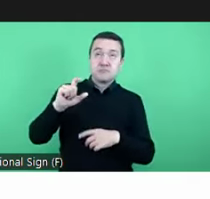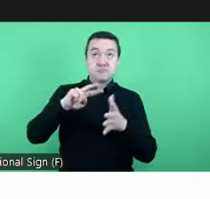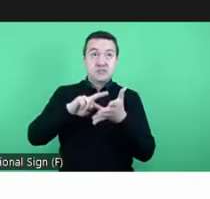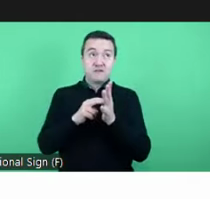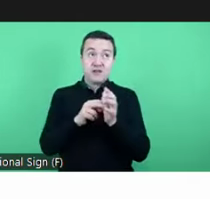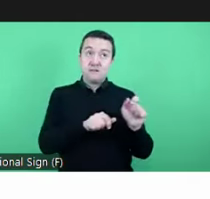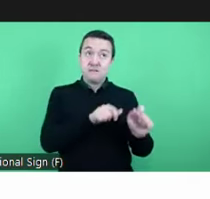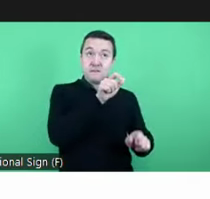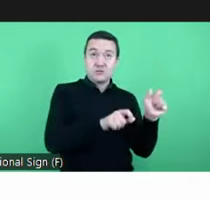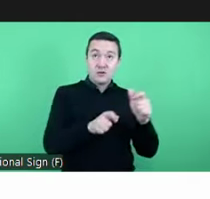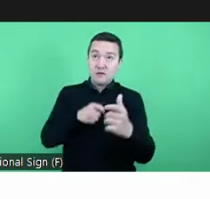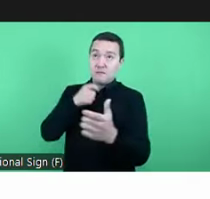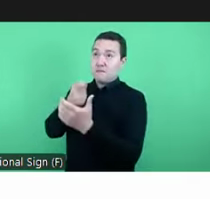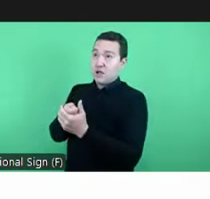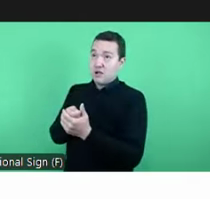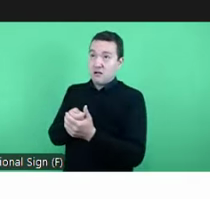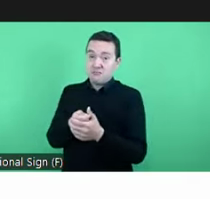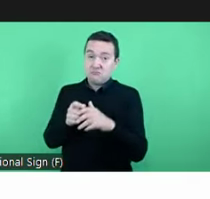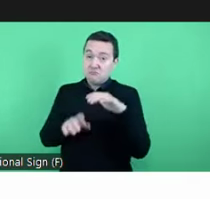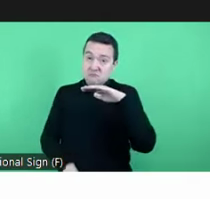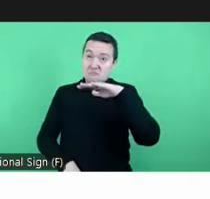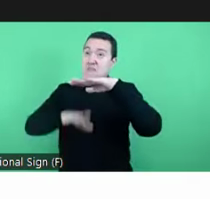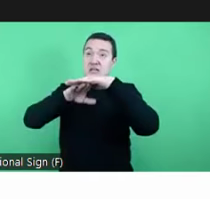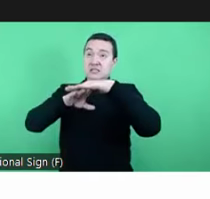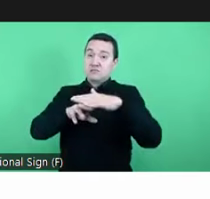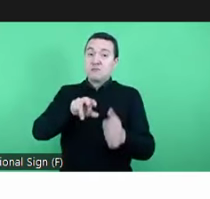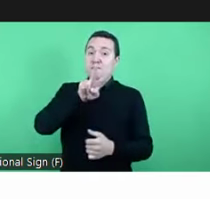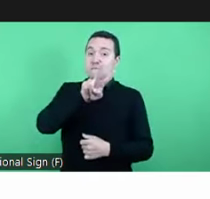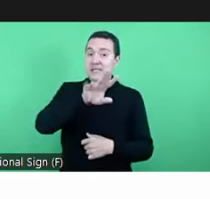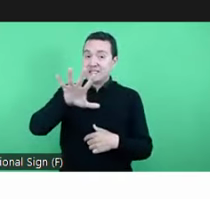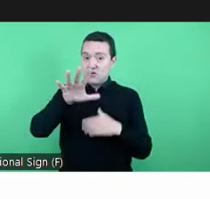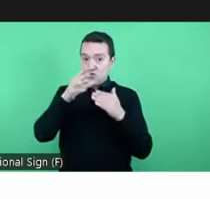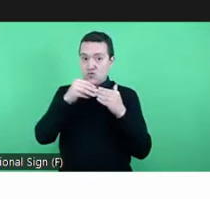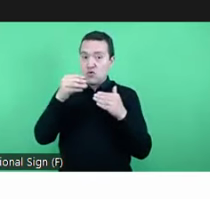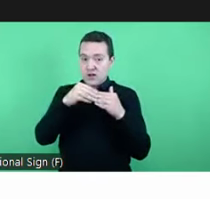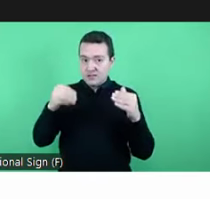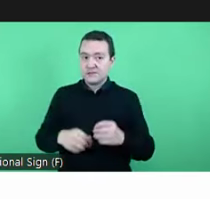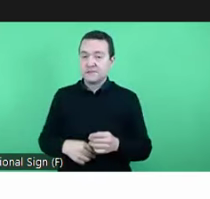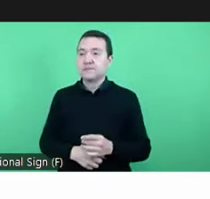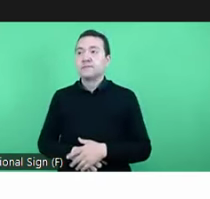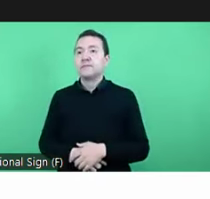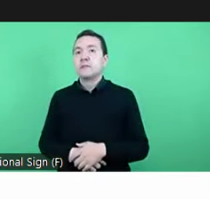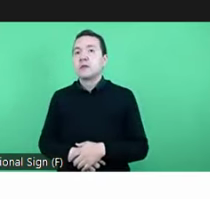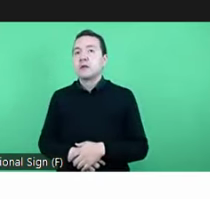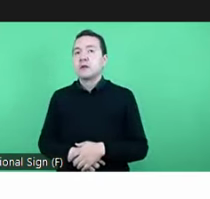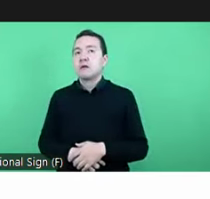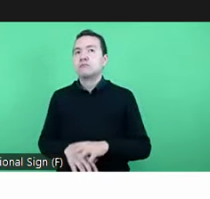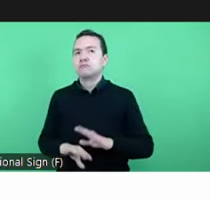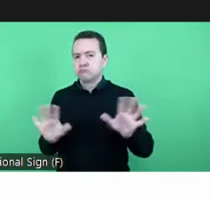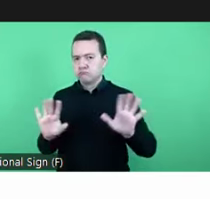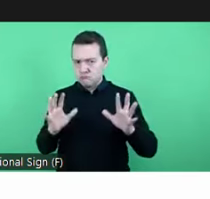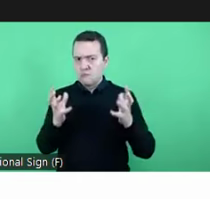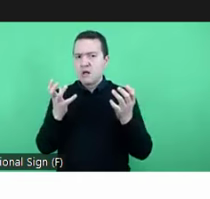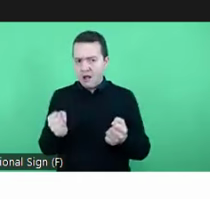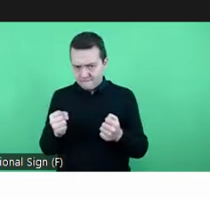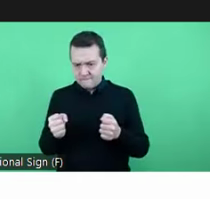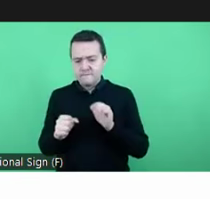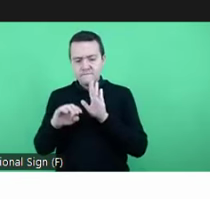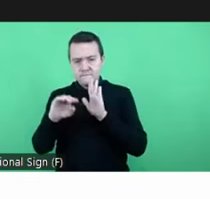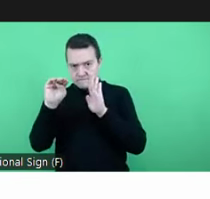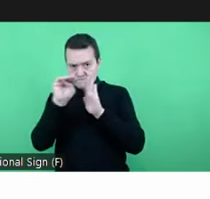alrededor de los which 25 implies a dólares. maximum cost to users, which Cabe is aclarar around que $25. It's existen worth tasas noting that reguladas solo en los there are sectores